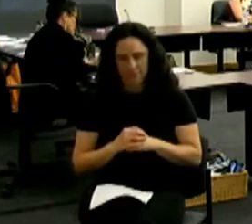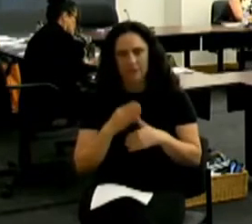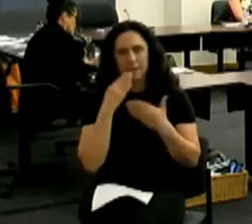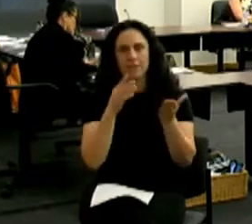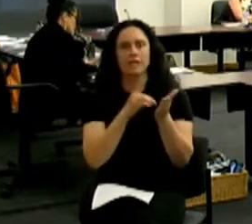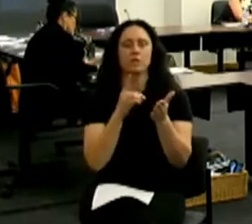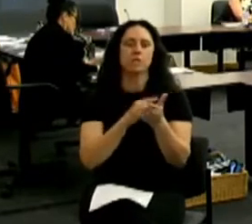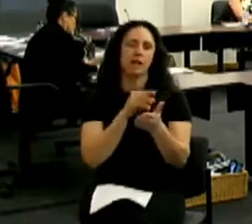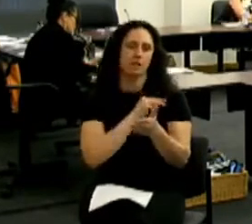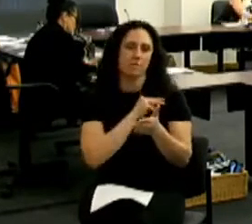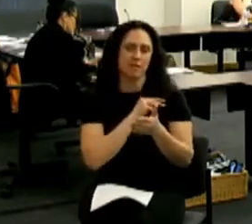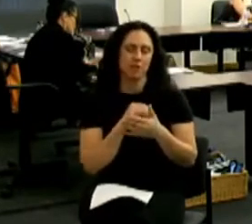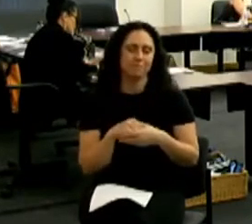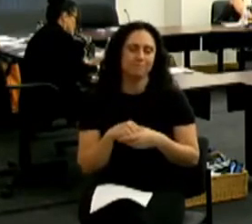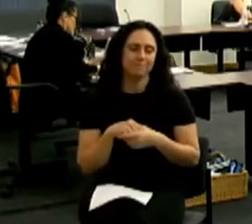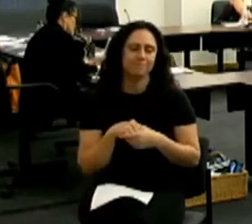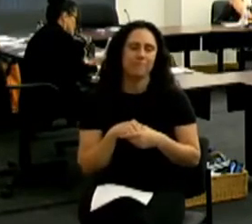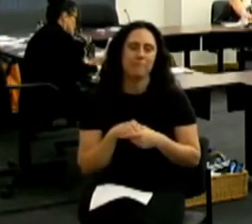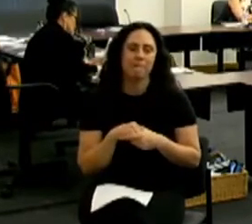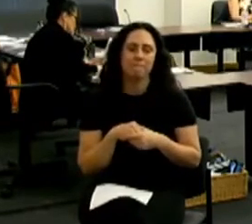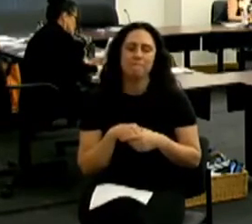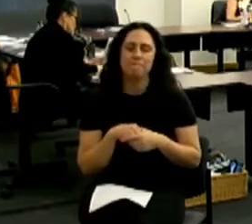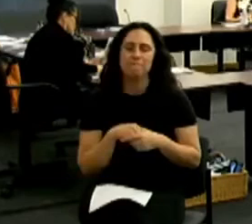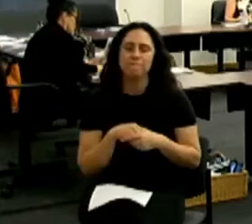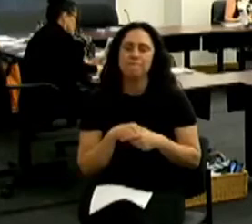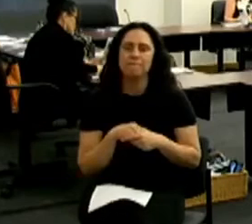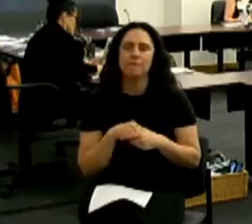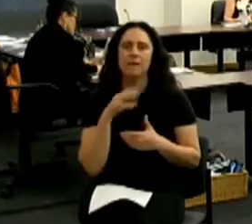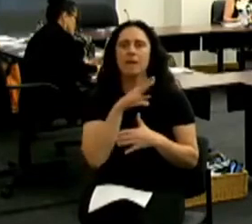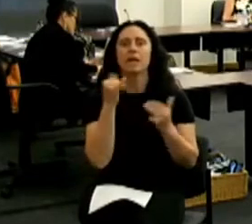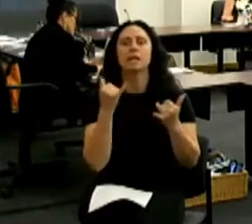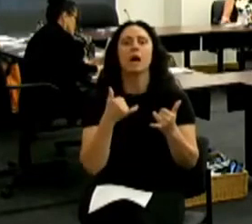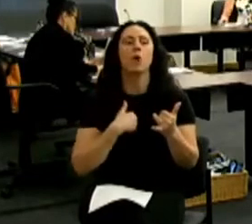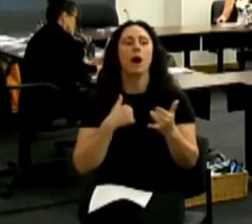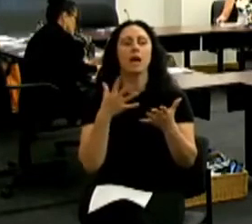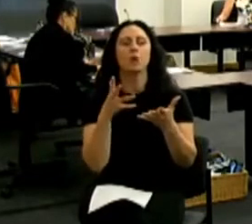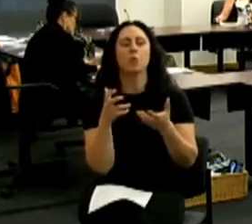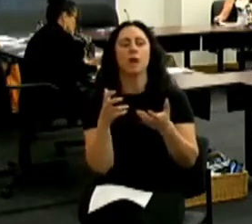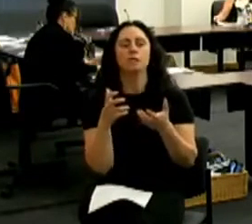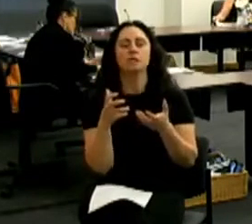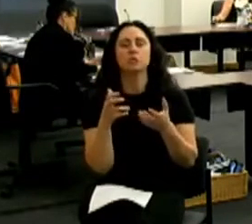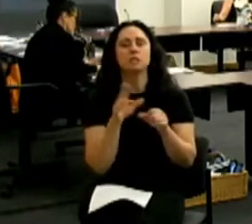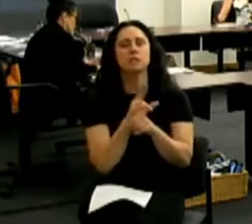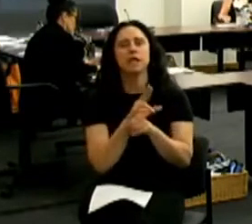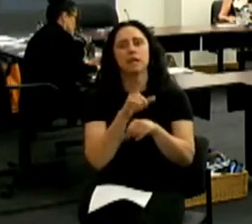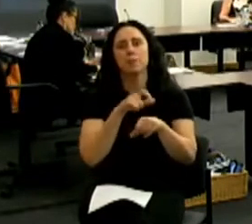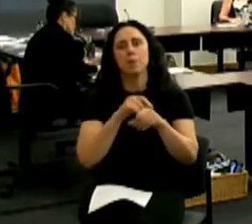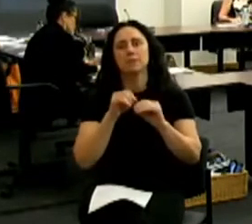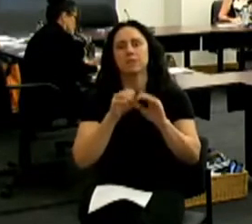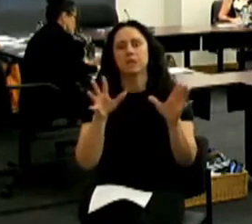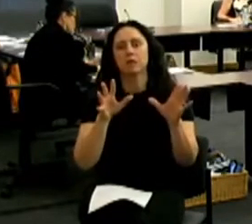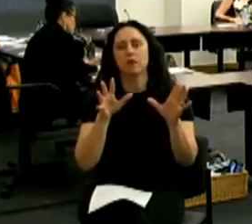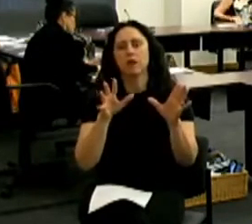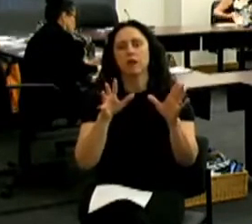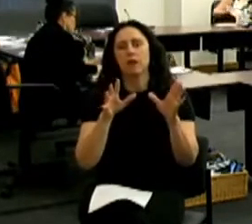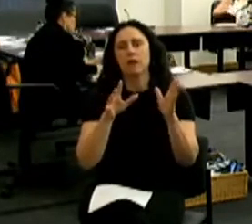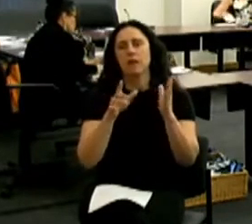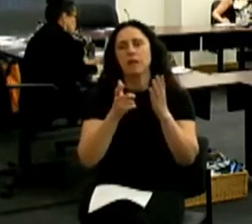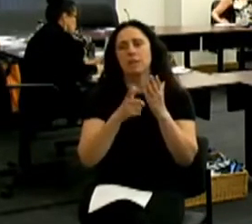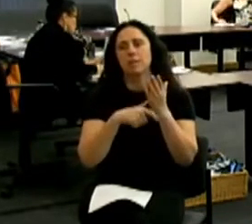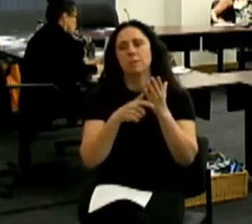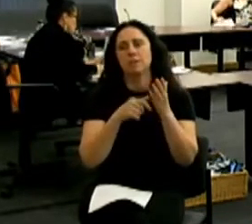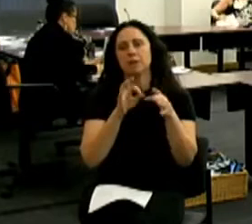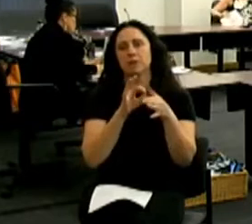Thank you, Dr. Mitchell. You're welcome. And now I would like to take a moment to clarify the publication